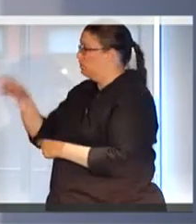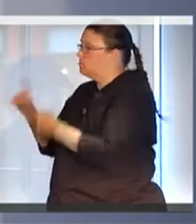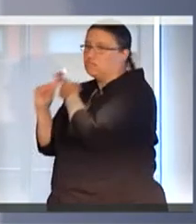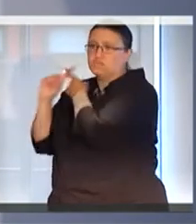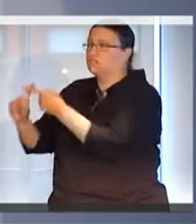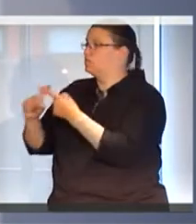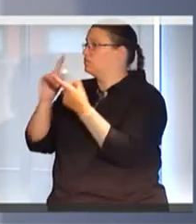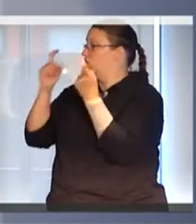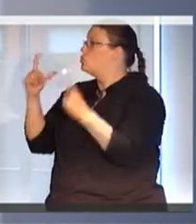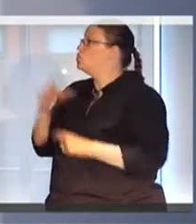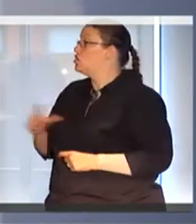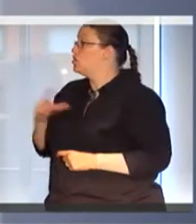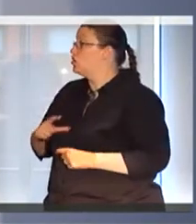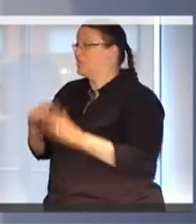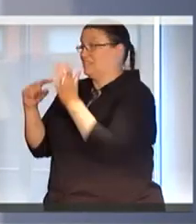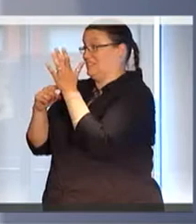consumer complaints to the TIO.